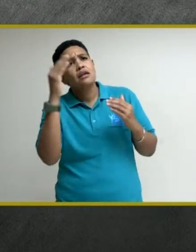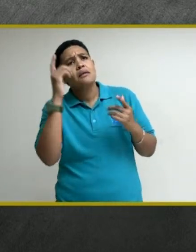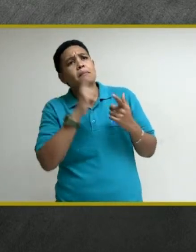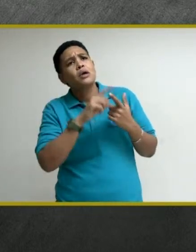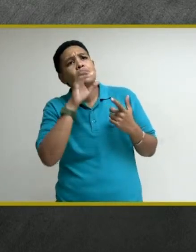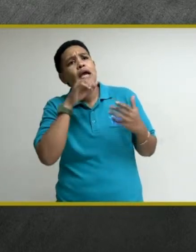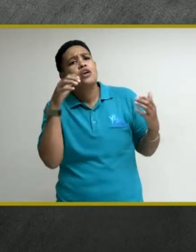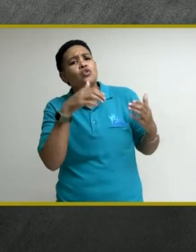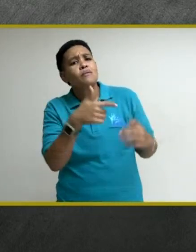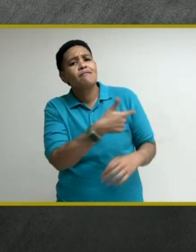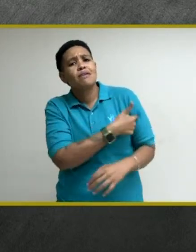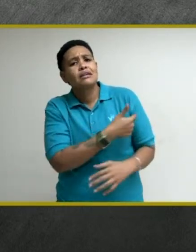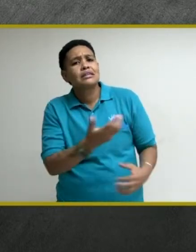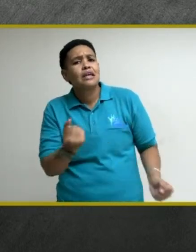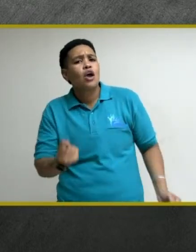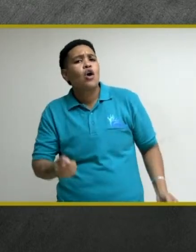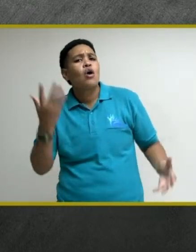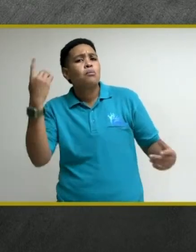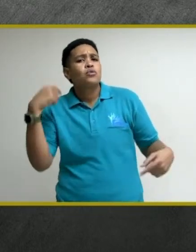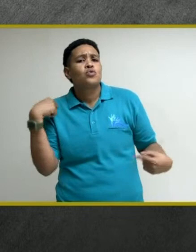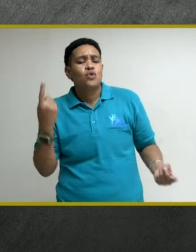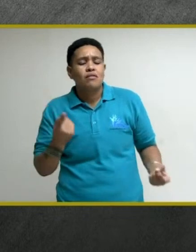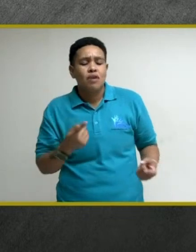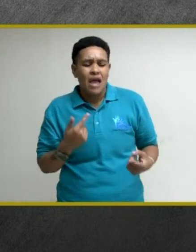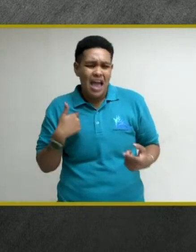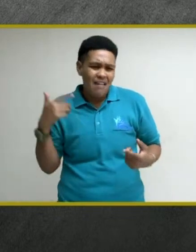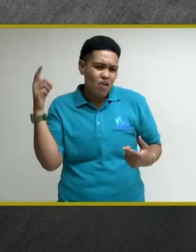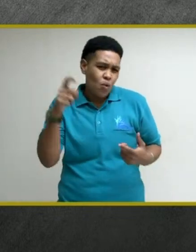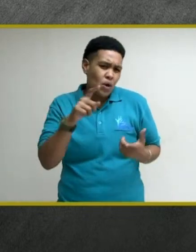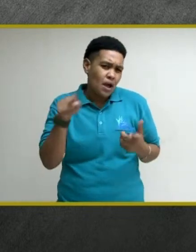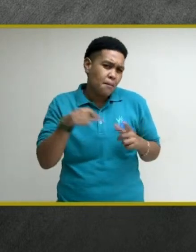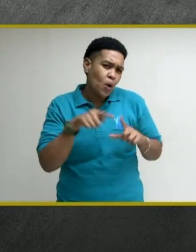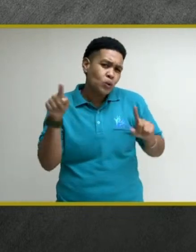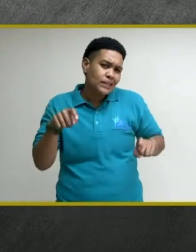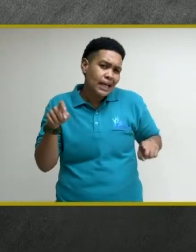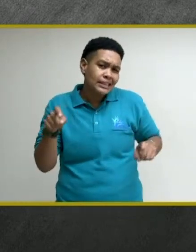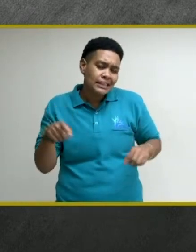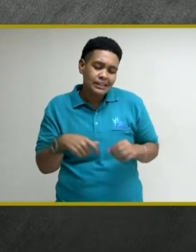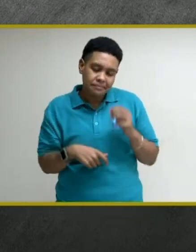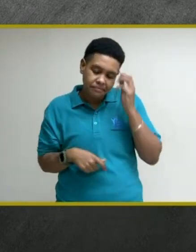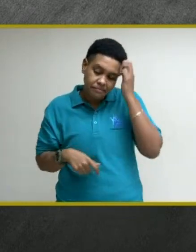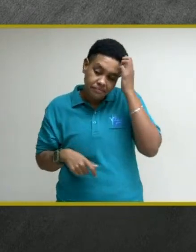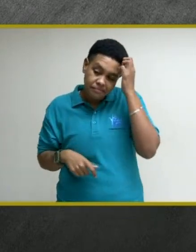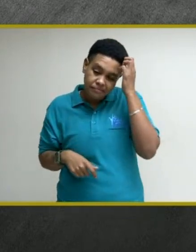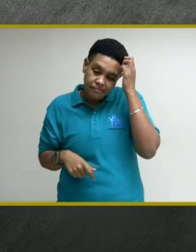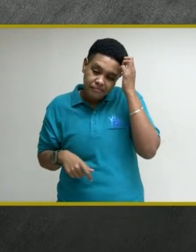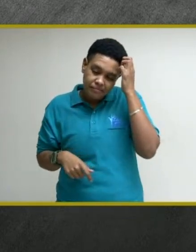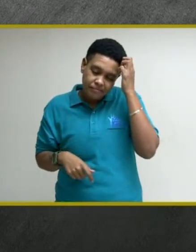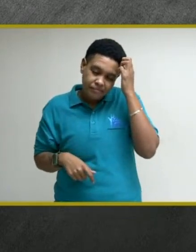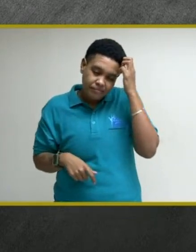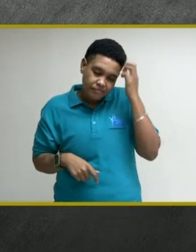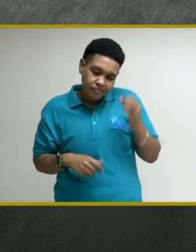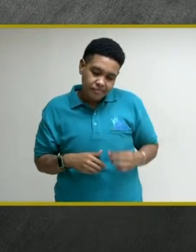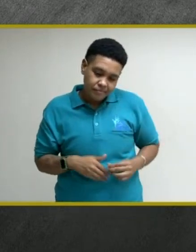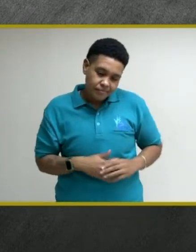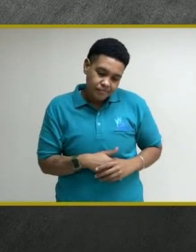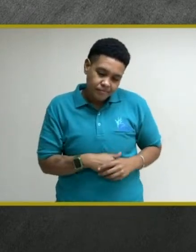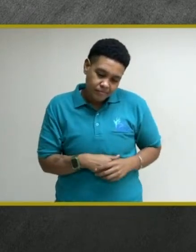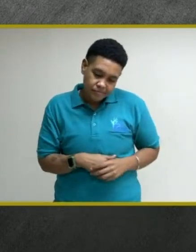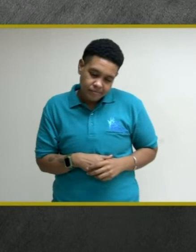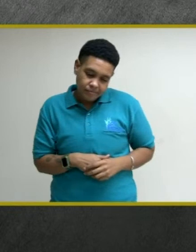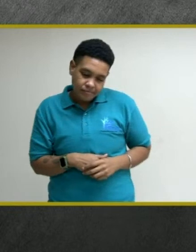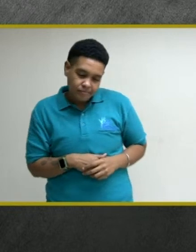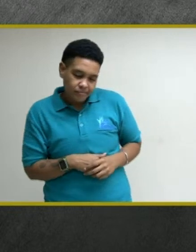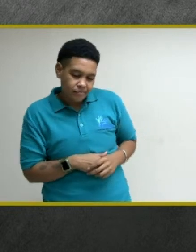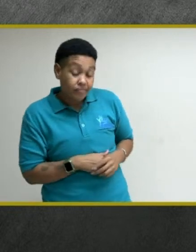clarify that. And then I had a question about testing. The CMO mentioned there are fewer